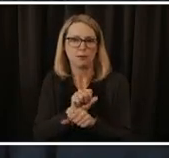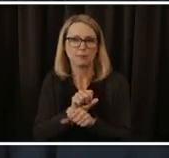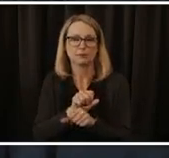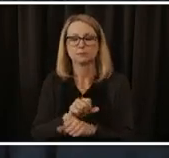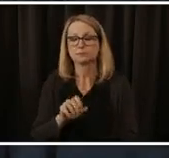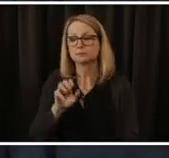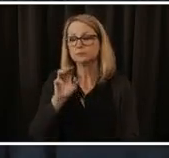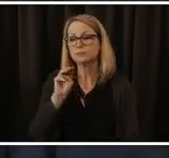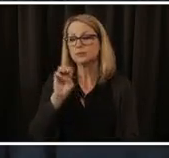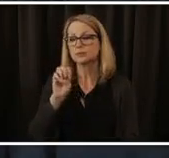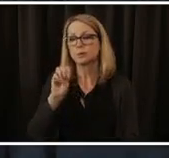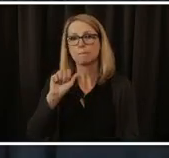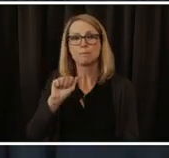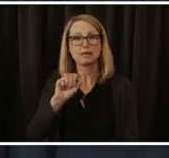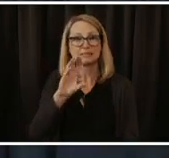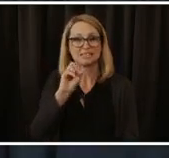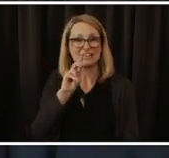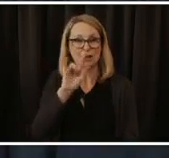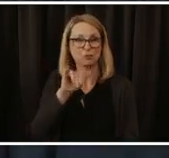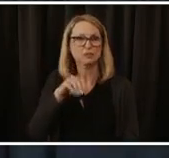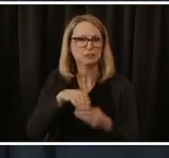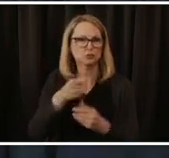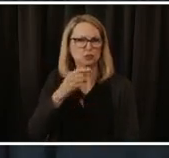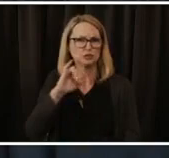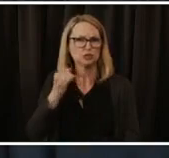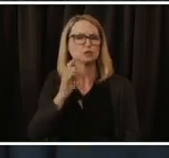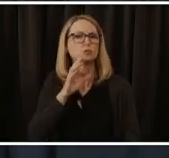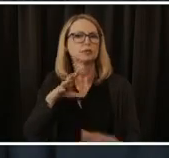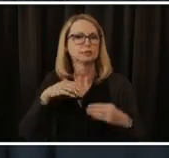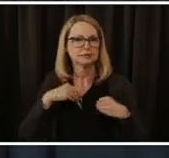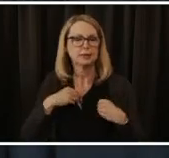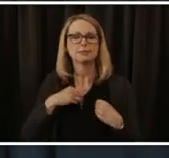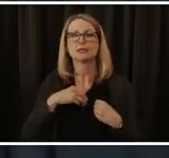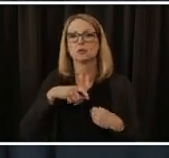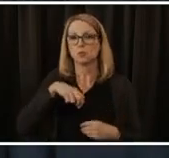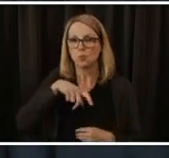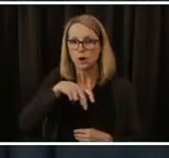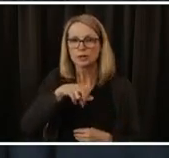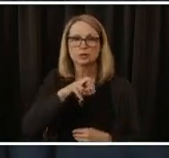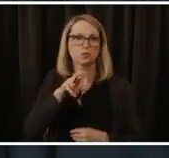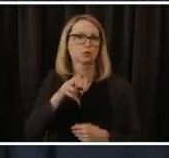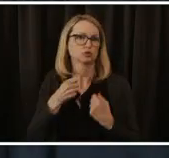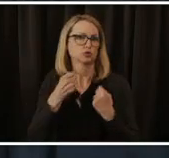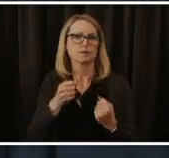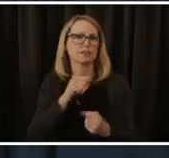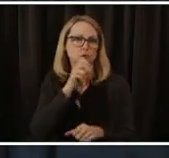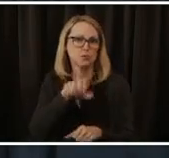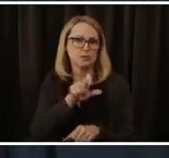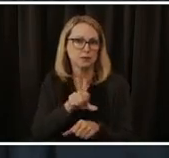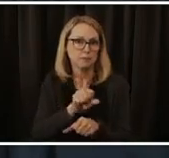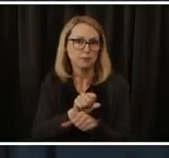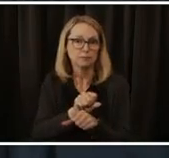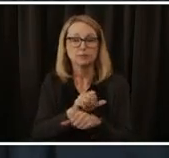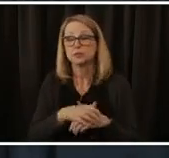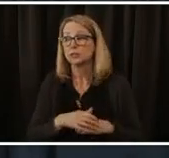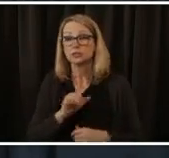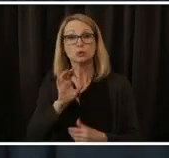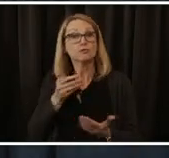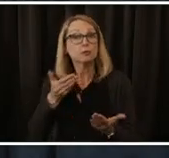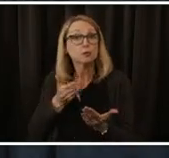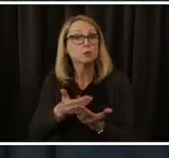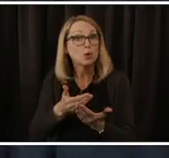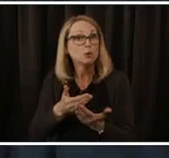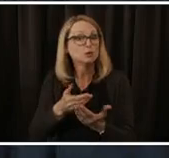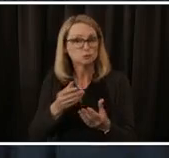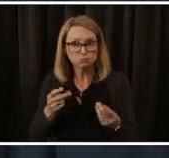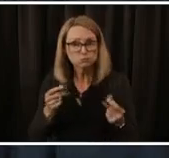taking drive-in or walk-in. So if you're just driving on I-25 by the ranch and just stop off and get vaccinated, shouldn't take more